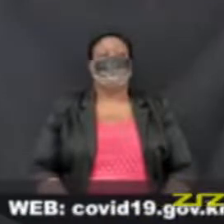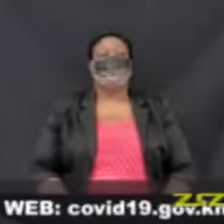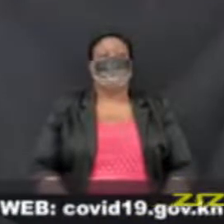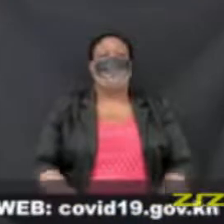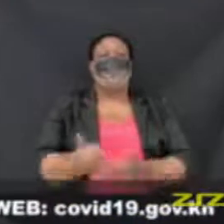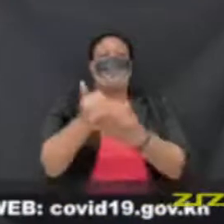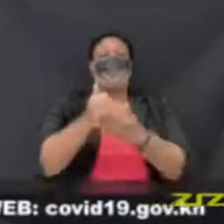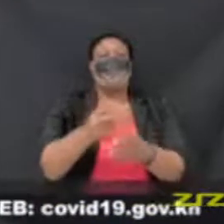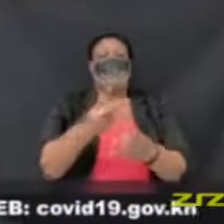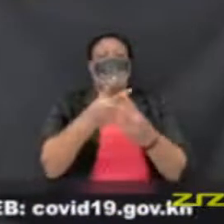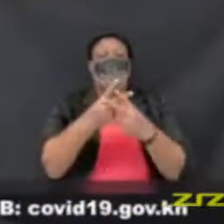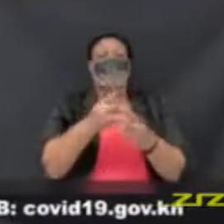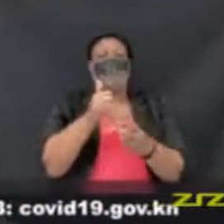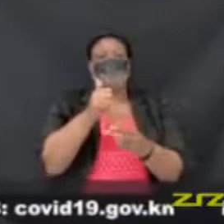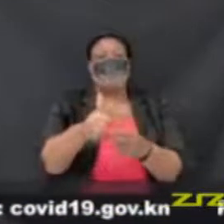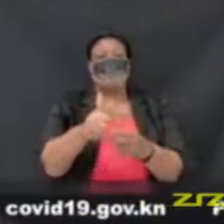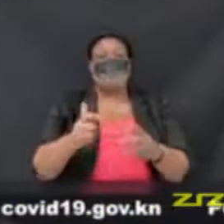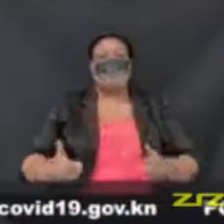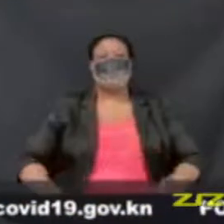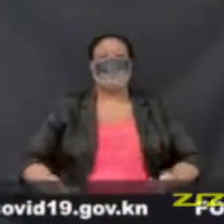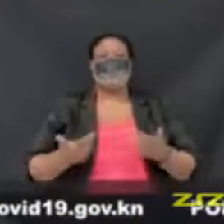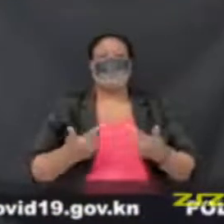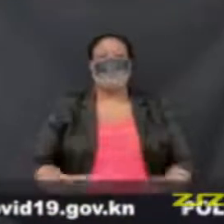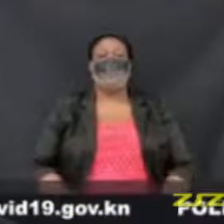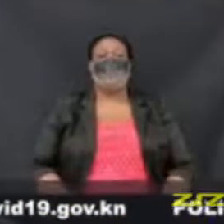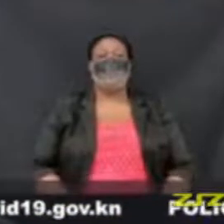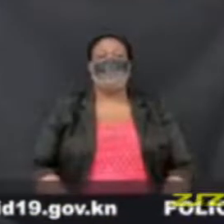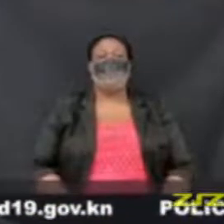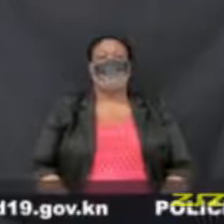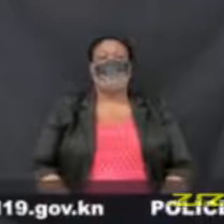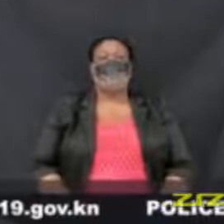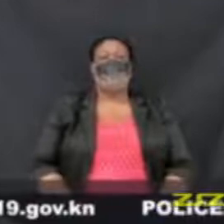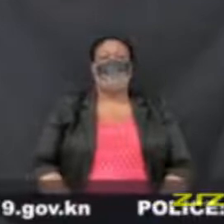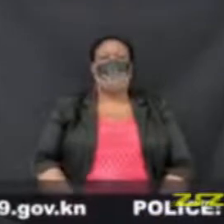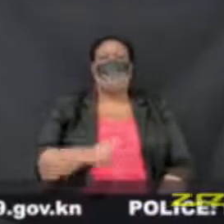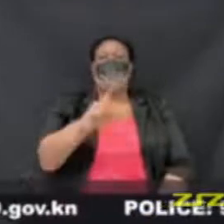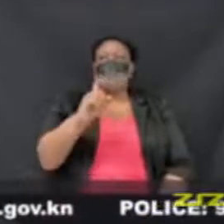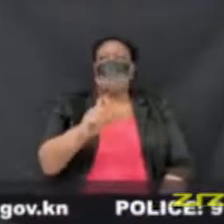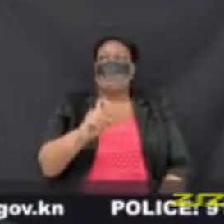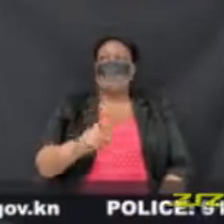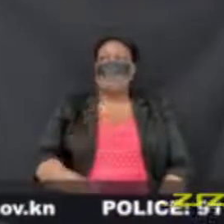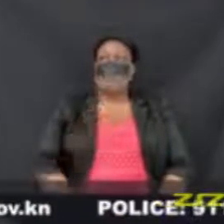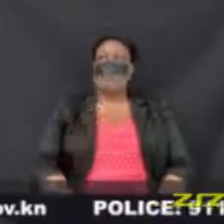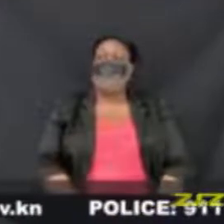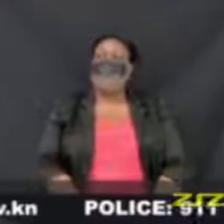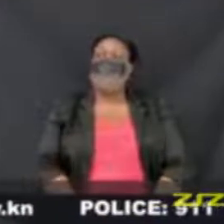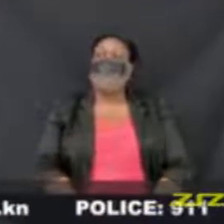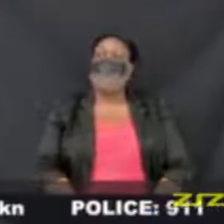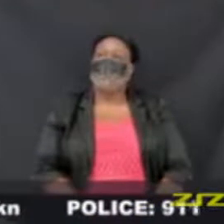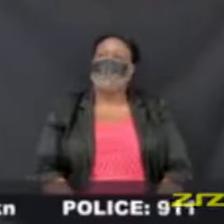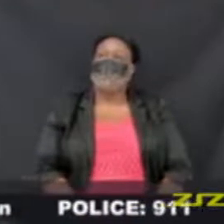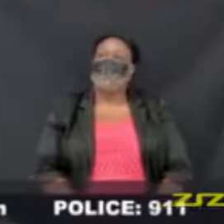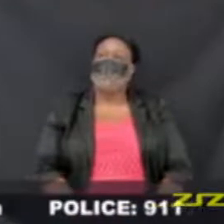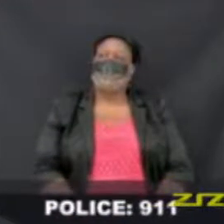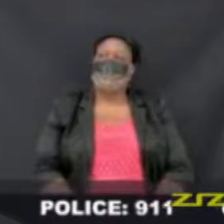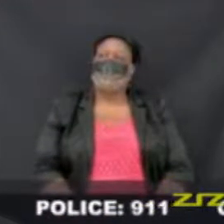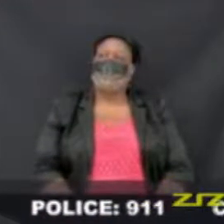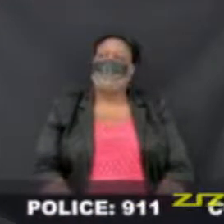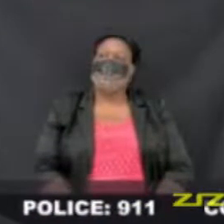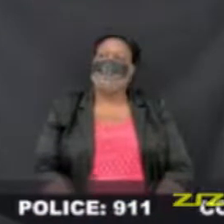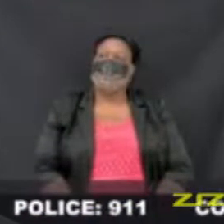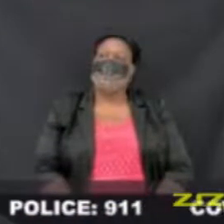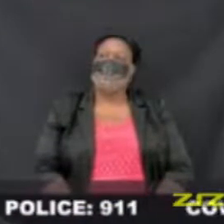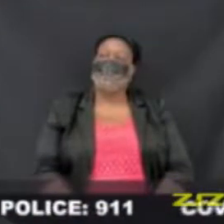Thank you, Dr. Wilkinson. It was just mentioned that St. Kitts Carnival will be on stream and has been